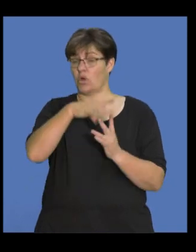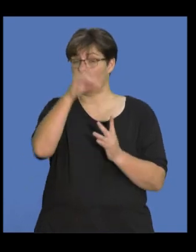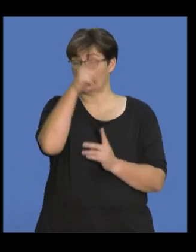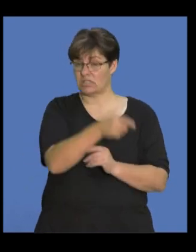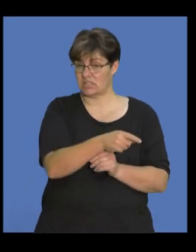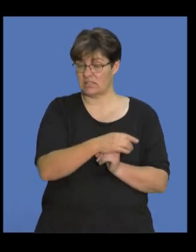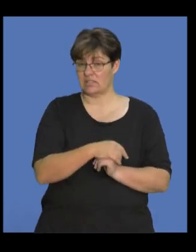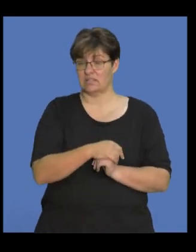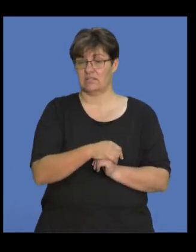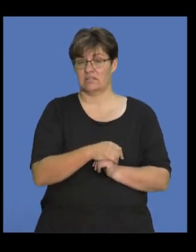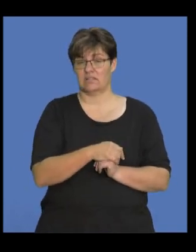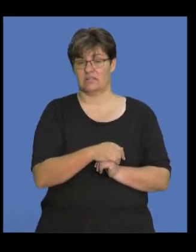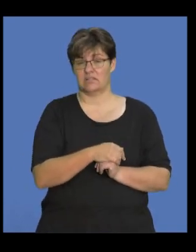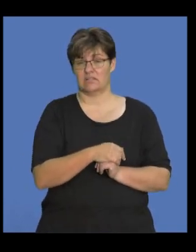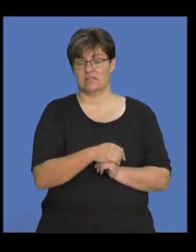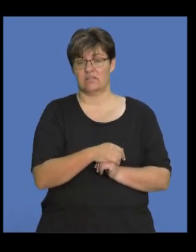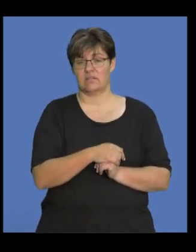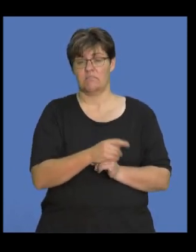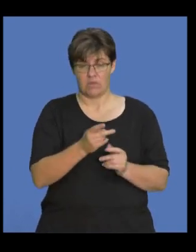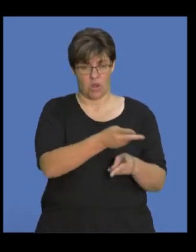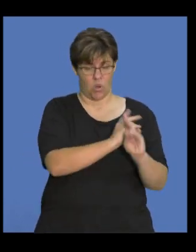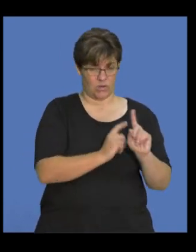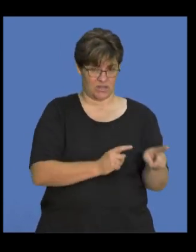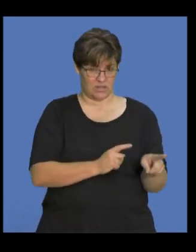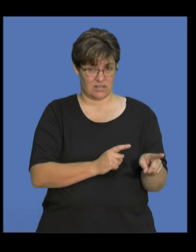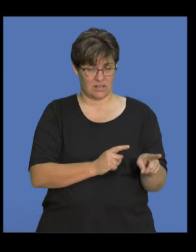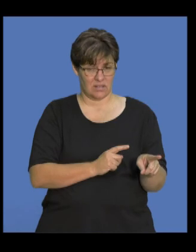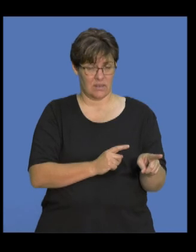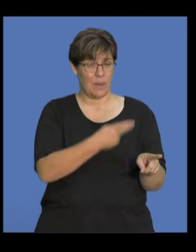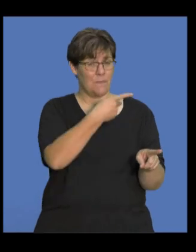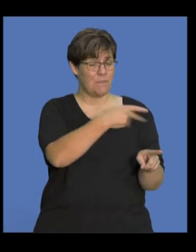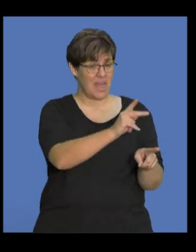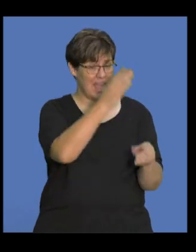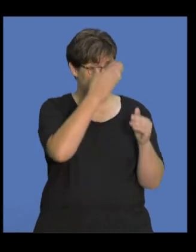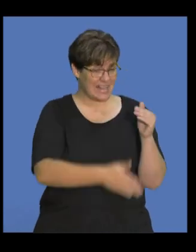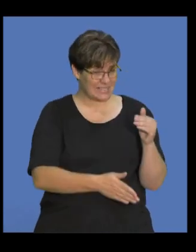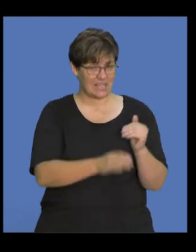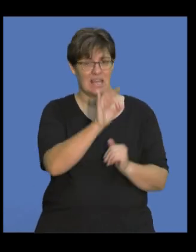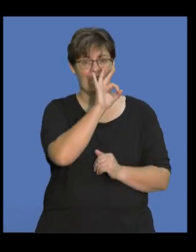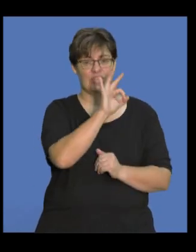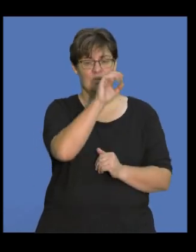Sipho would have taken is actually the loan. How much will Sipho pay it will be